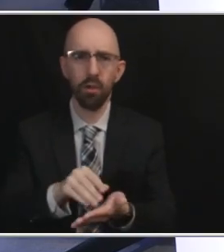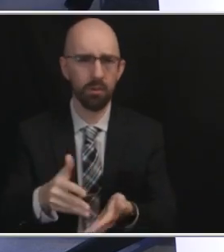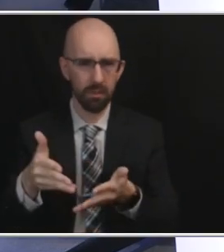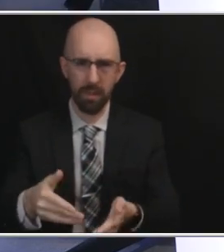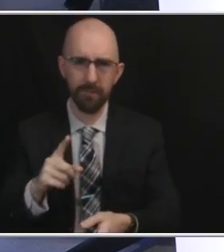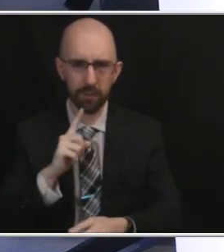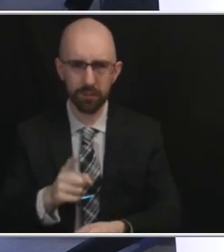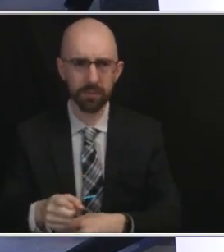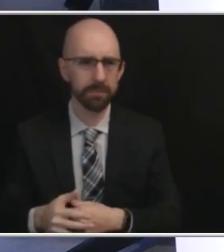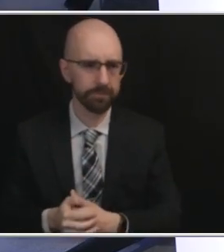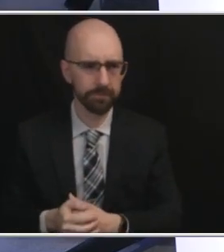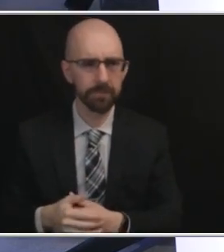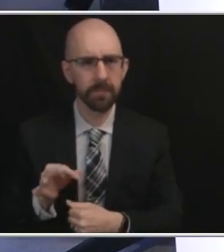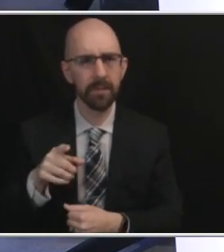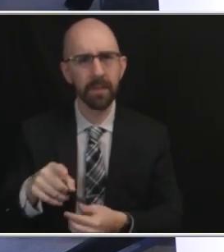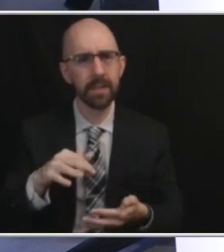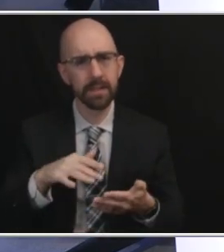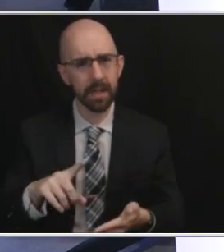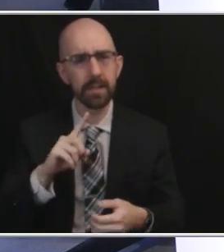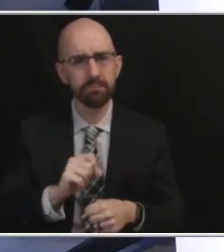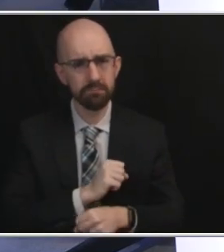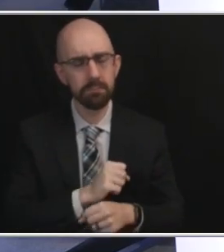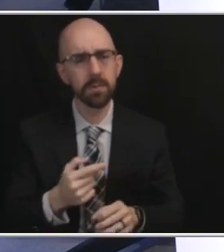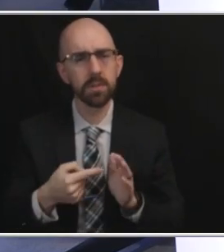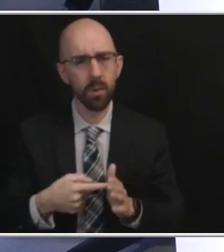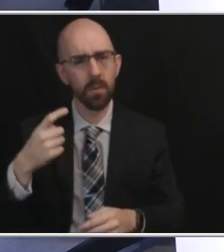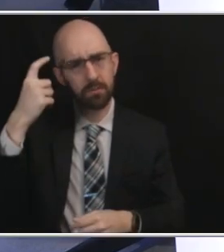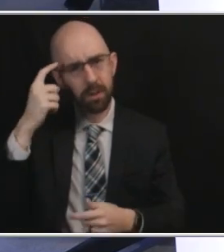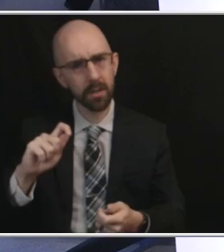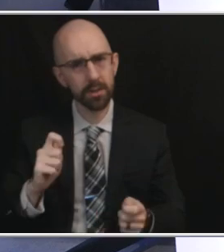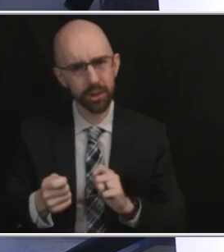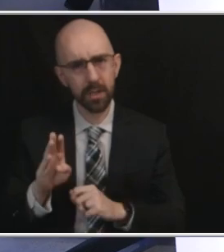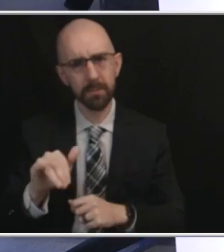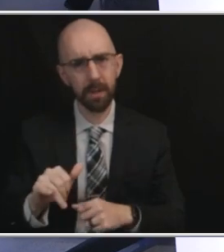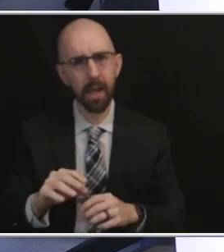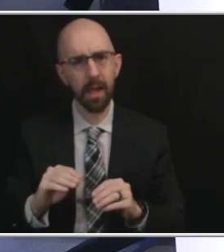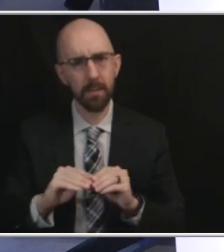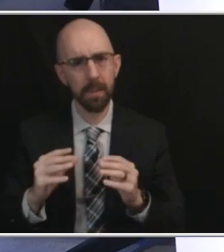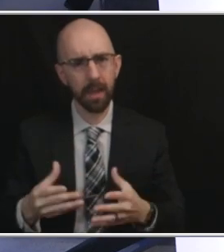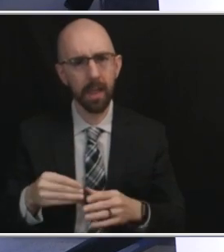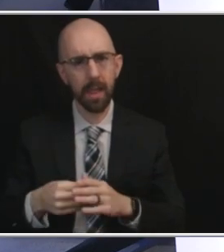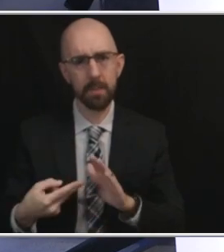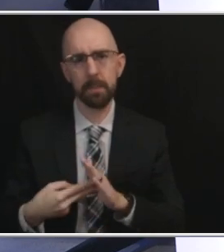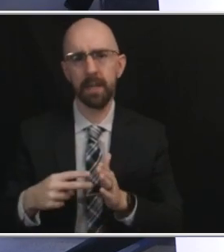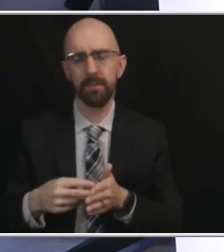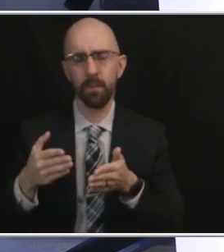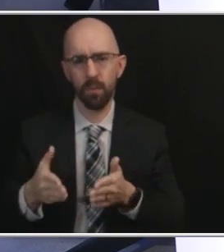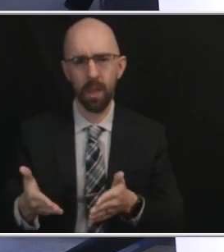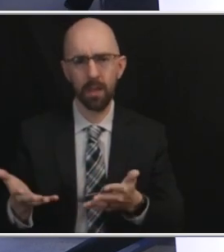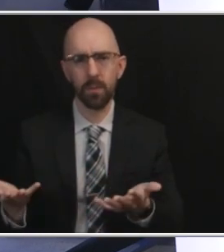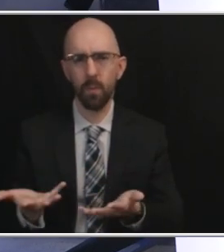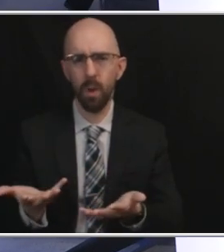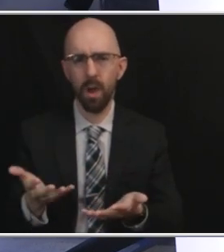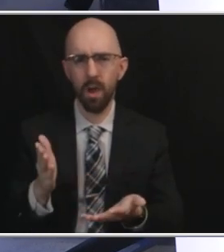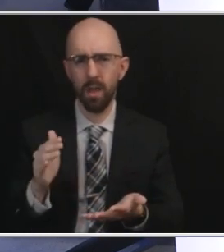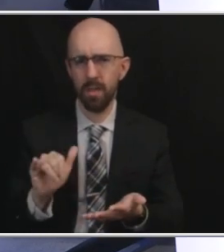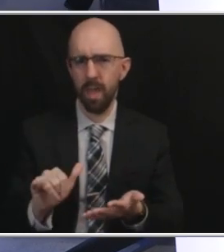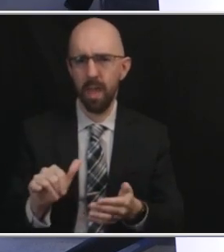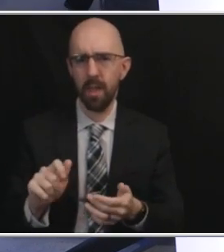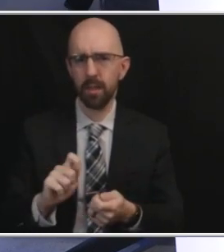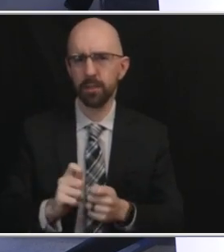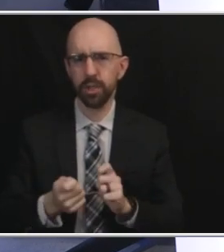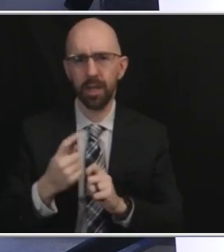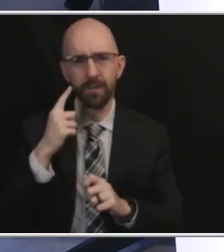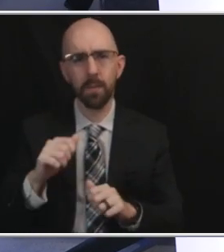If this study does indeed show the brain was changed by the pandemic in meaningful ways, what would that change for potential pandemics